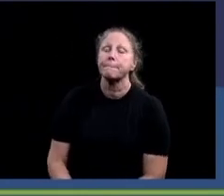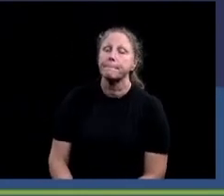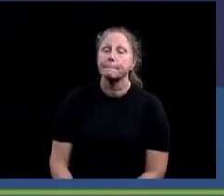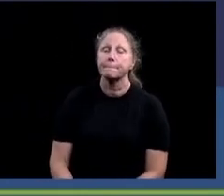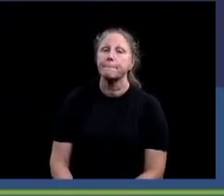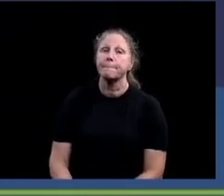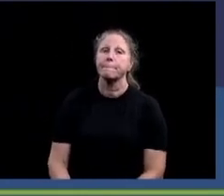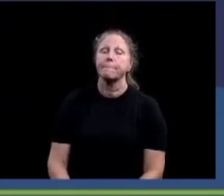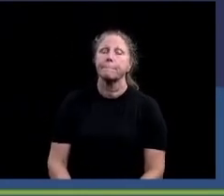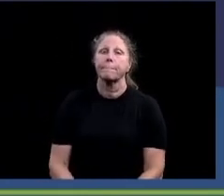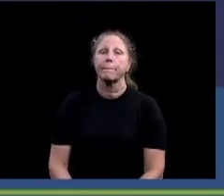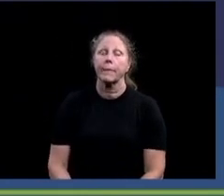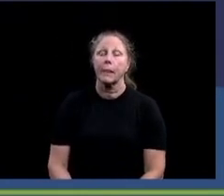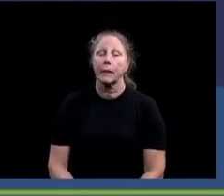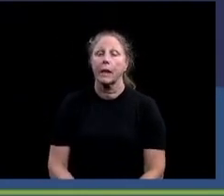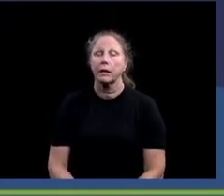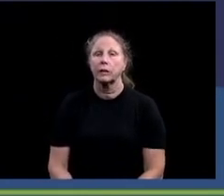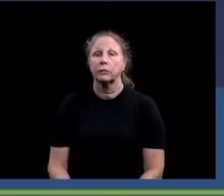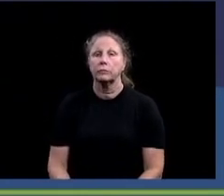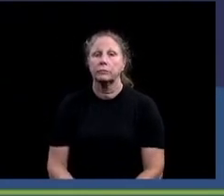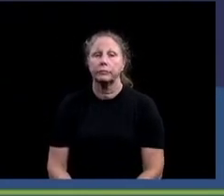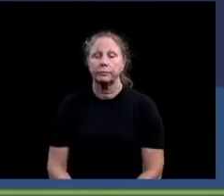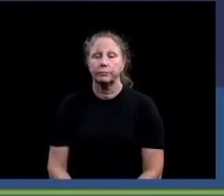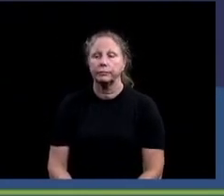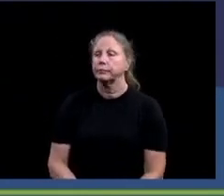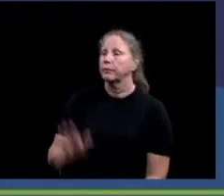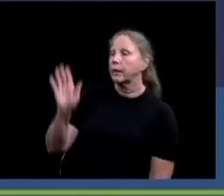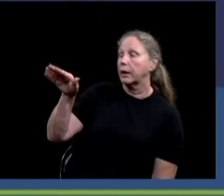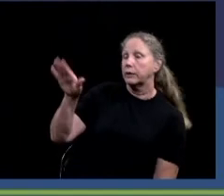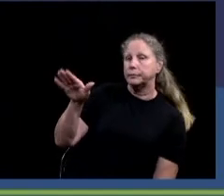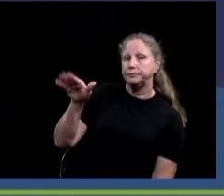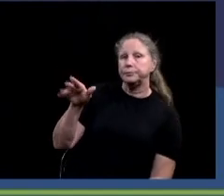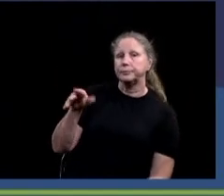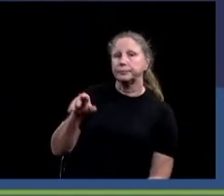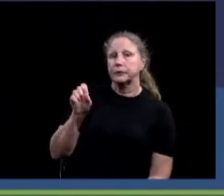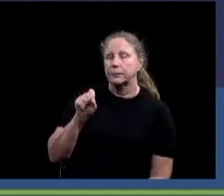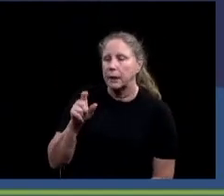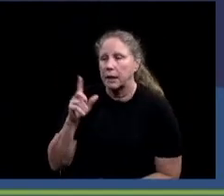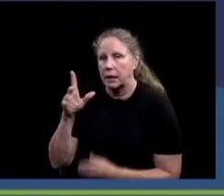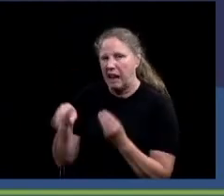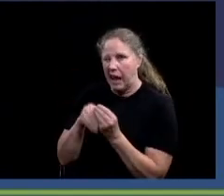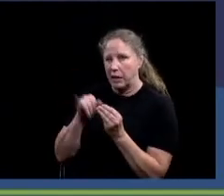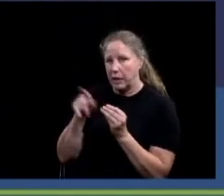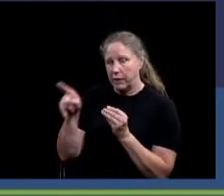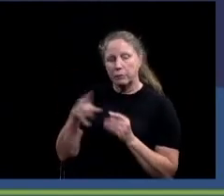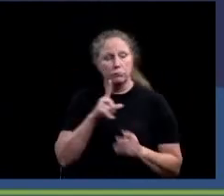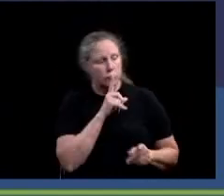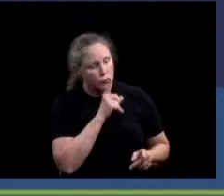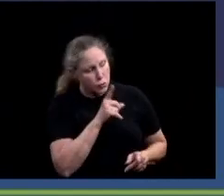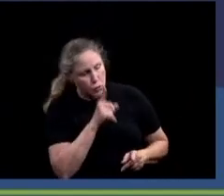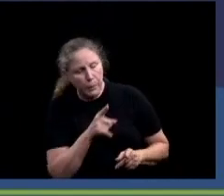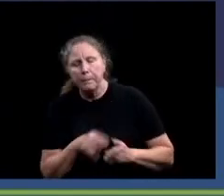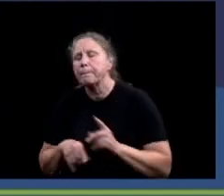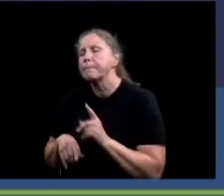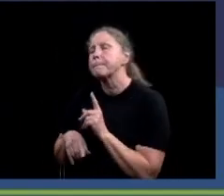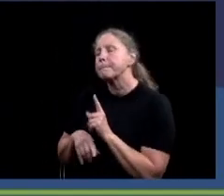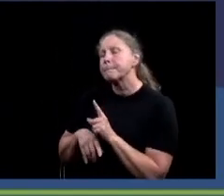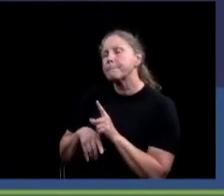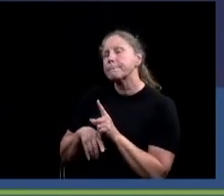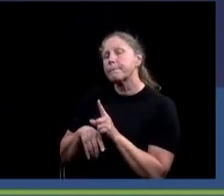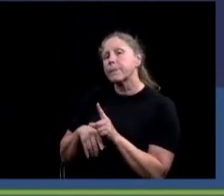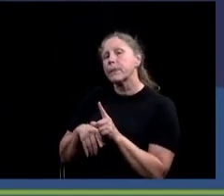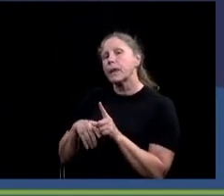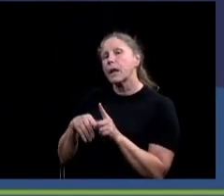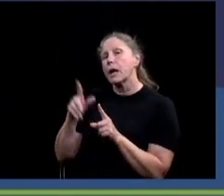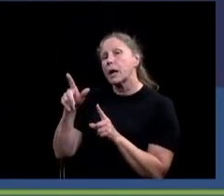Hey, Chief, just to piggyback off of that Sure. mayor's question, am I to assume that by this, well,